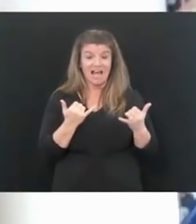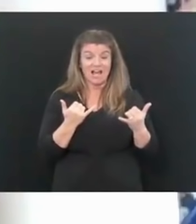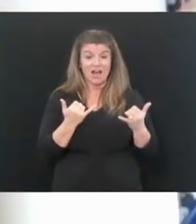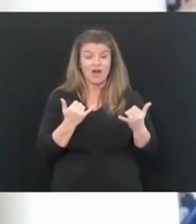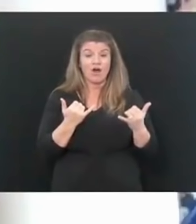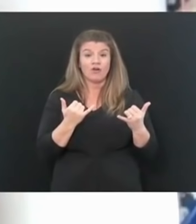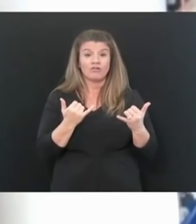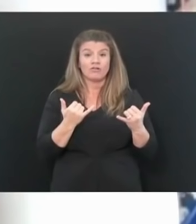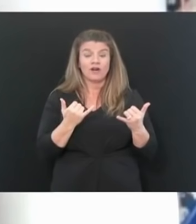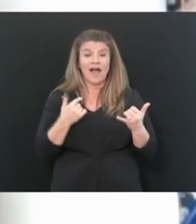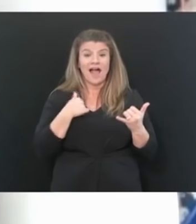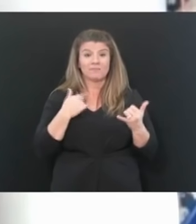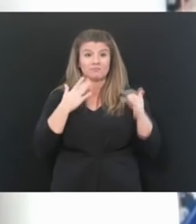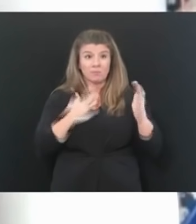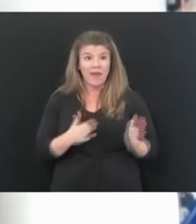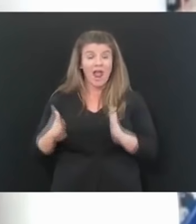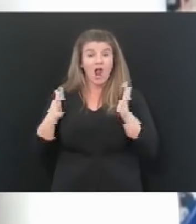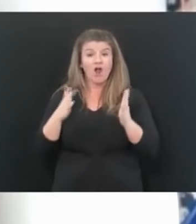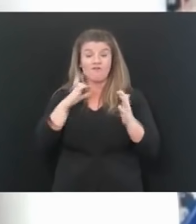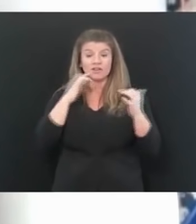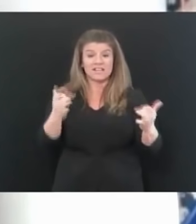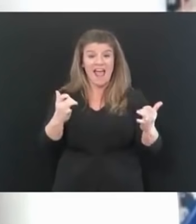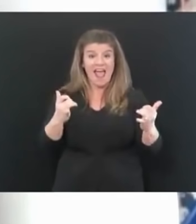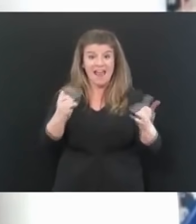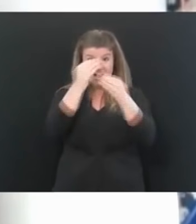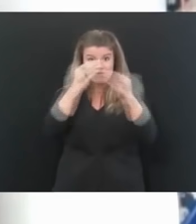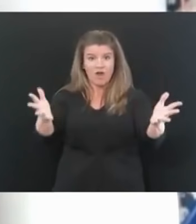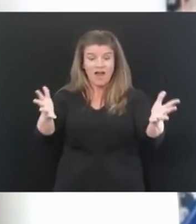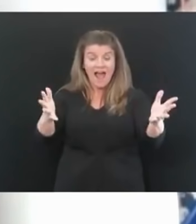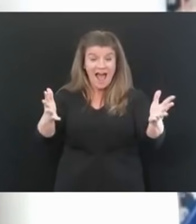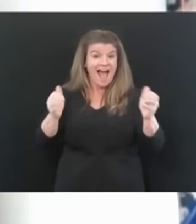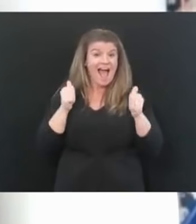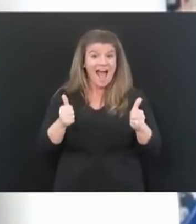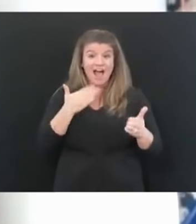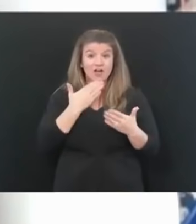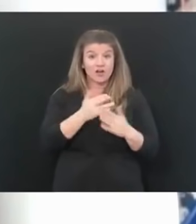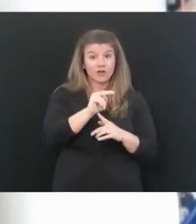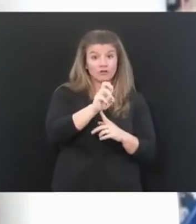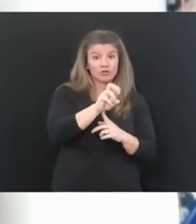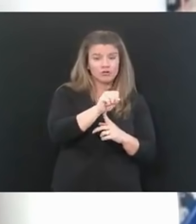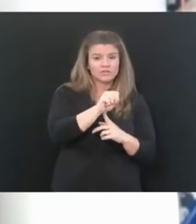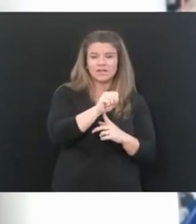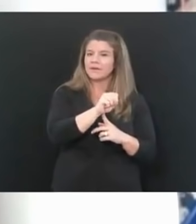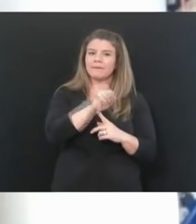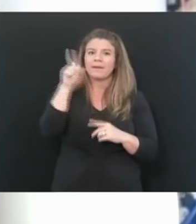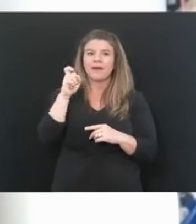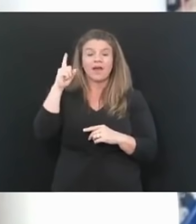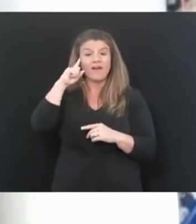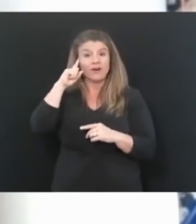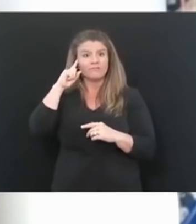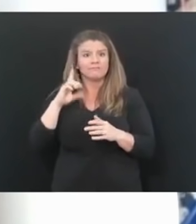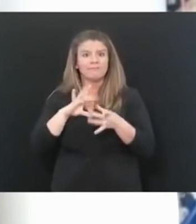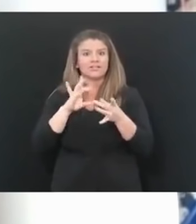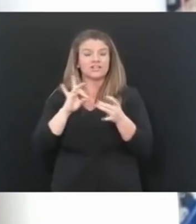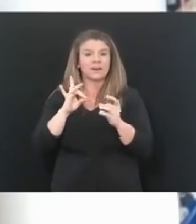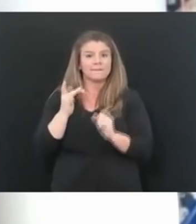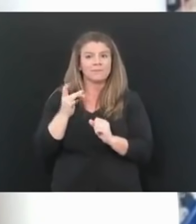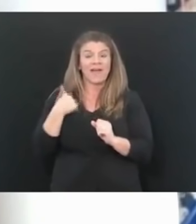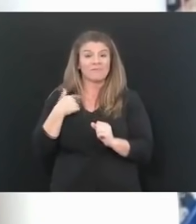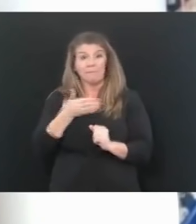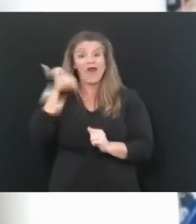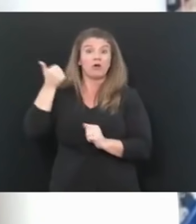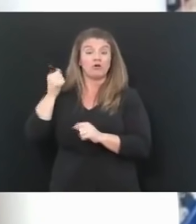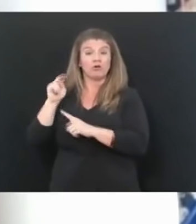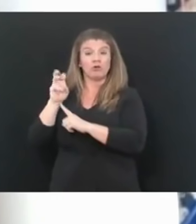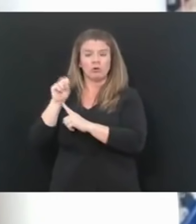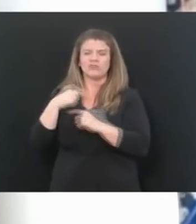ask about preparing for today, I had good news. And then the governor noted that we have even better news. So let's start with the good news.